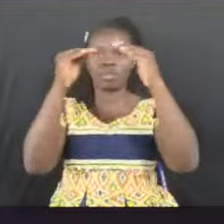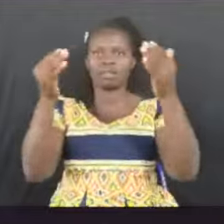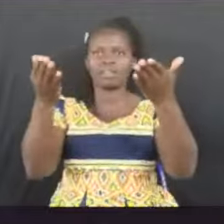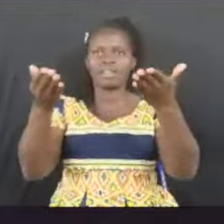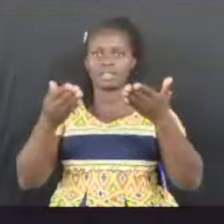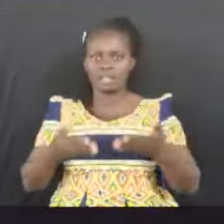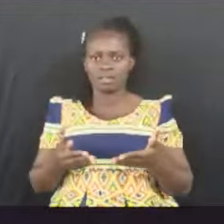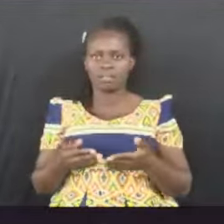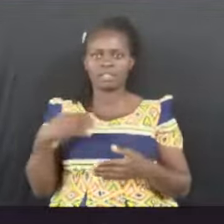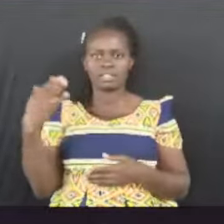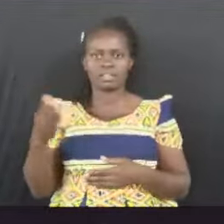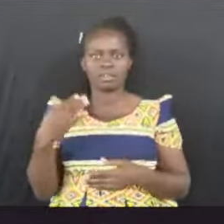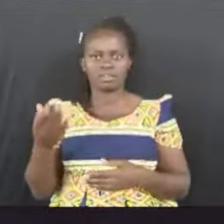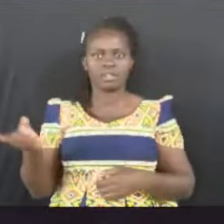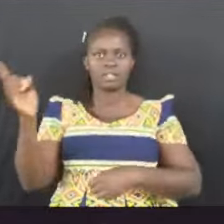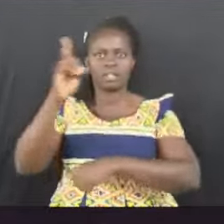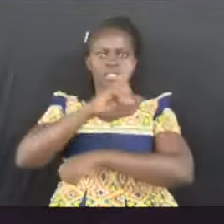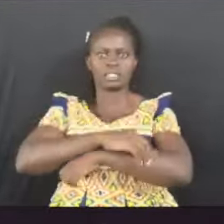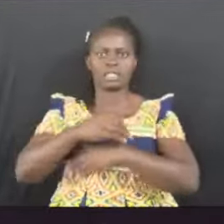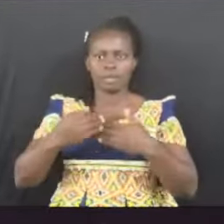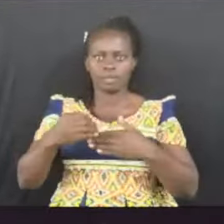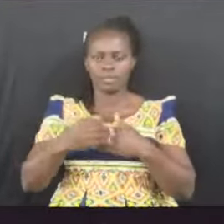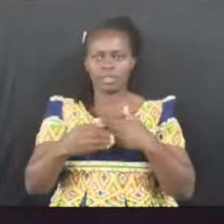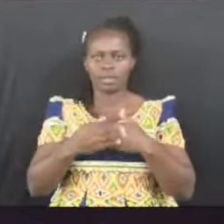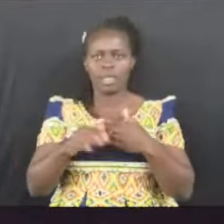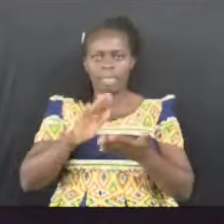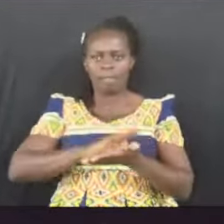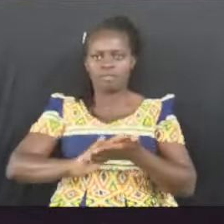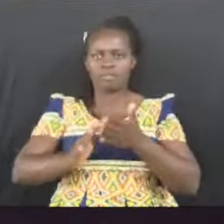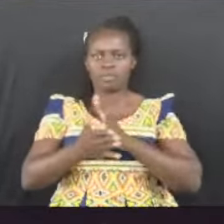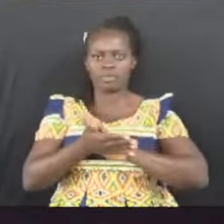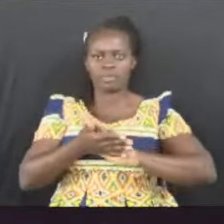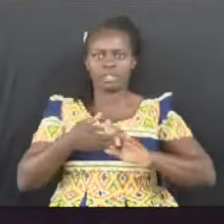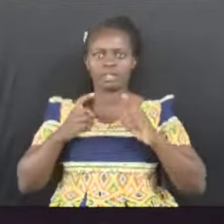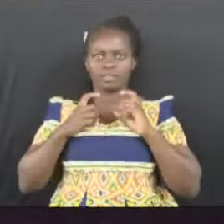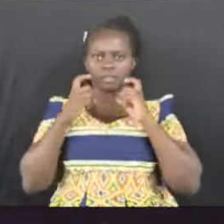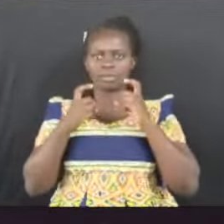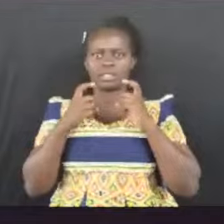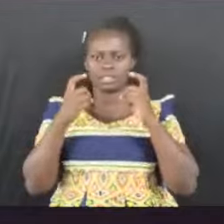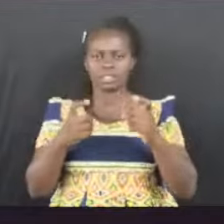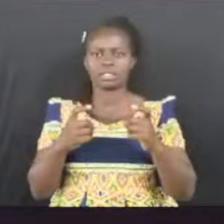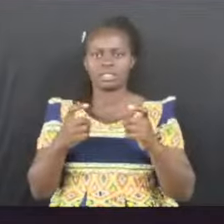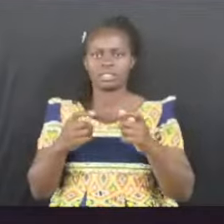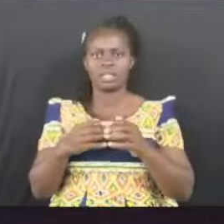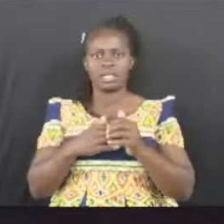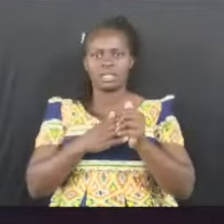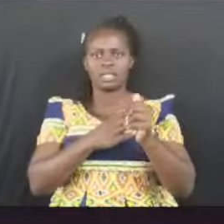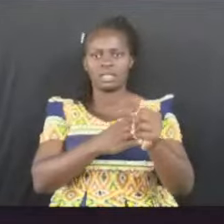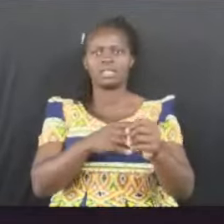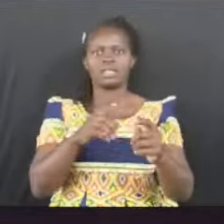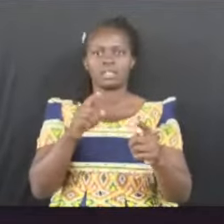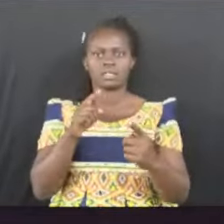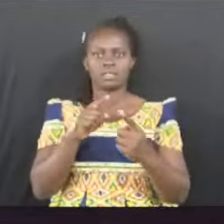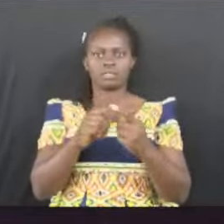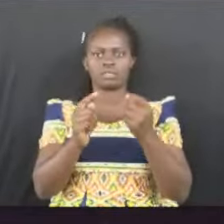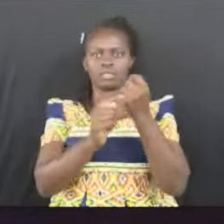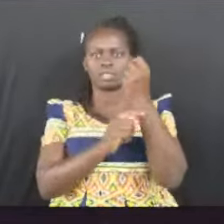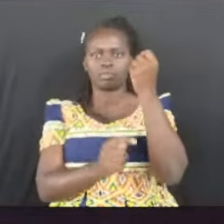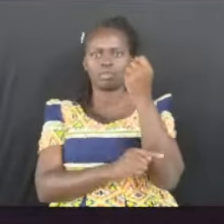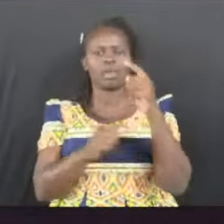bread. Forgive us our debts as we forgive our debtors. Lead us not into temptation, but